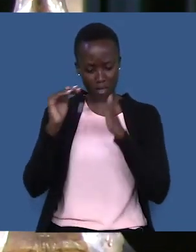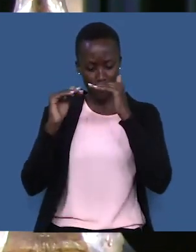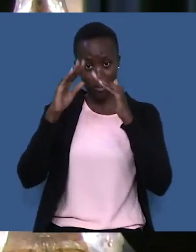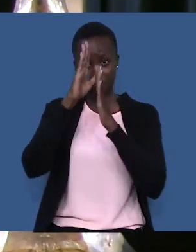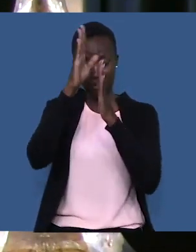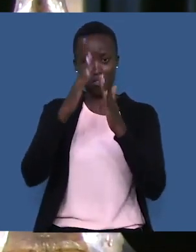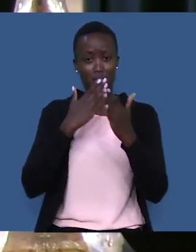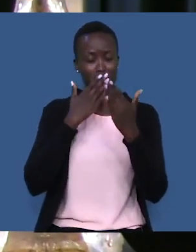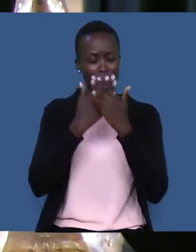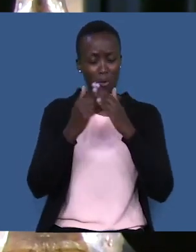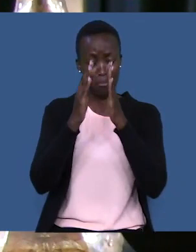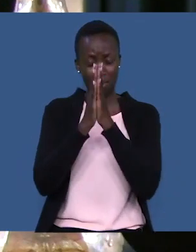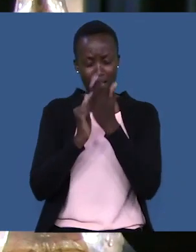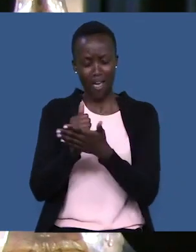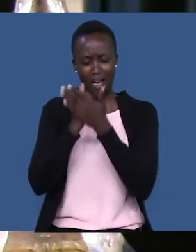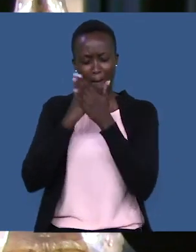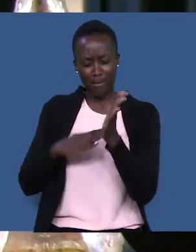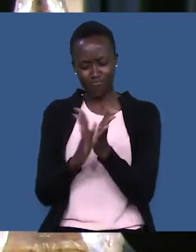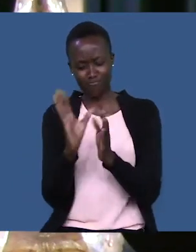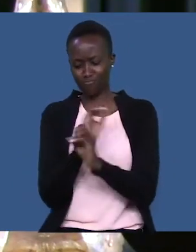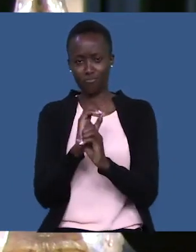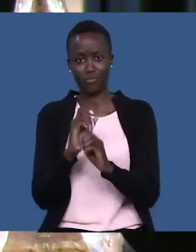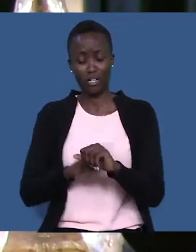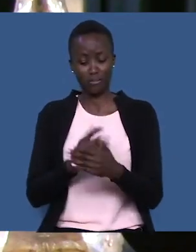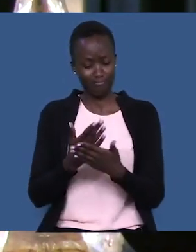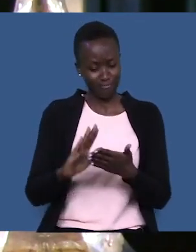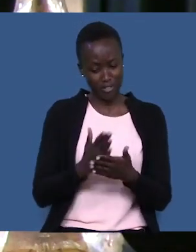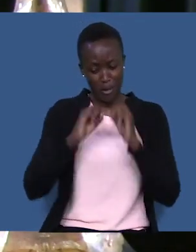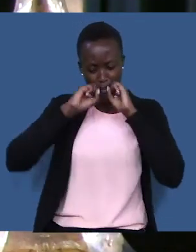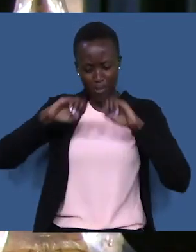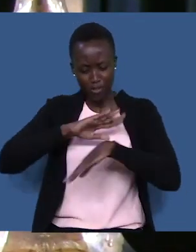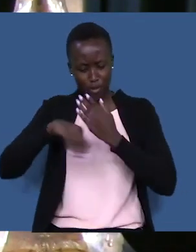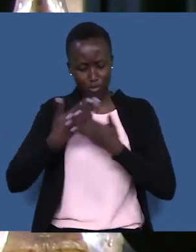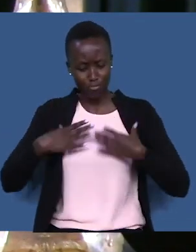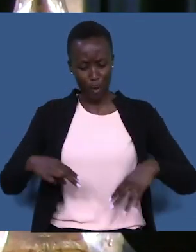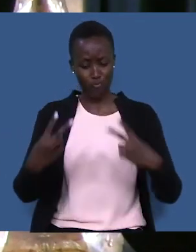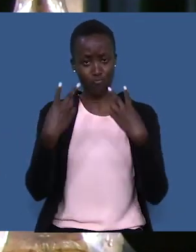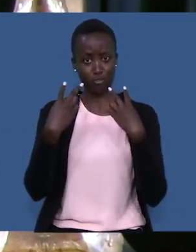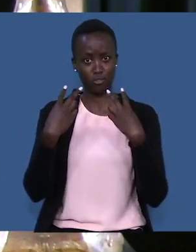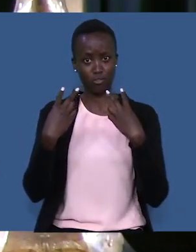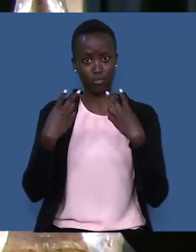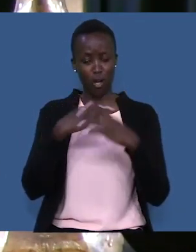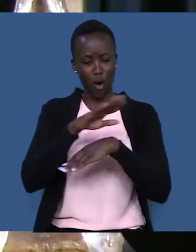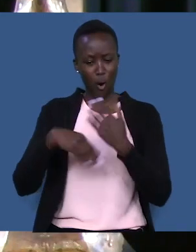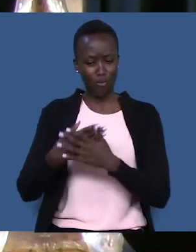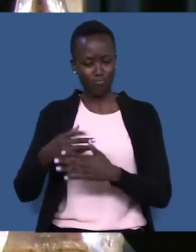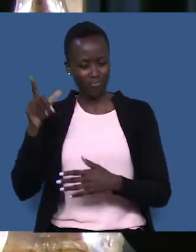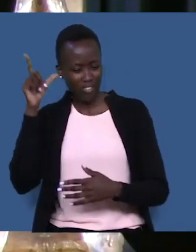us not to be distracted. And even as I've shared this, may you bless all my viewers and bless all the people who have listened to